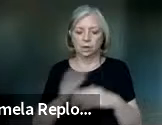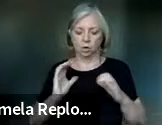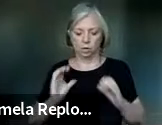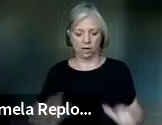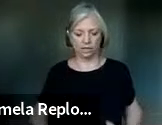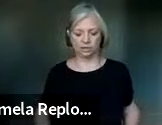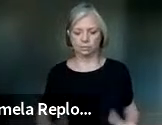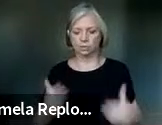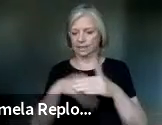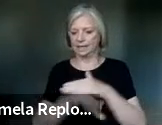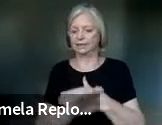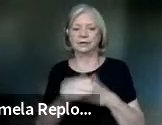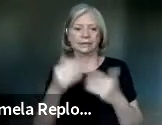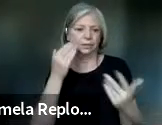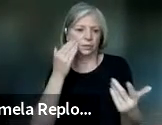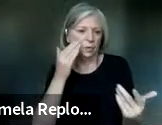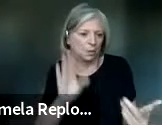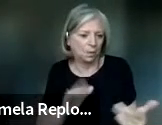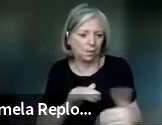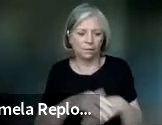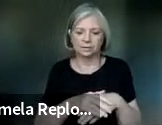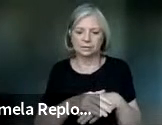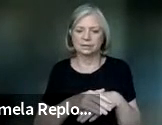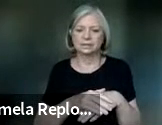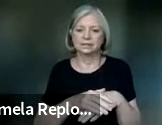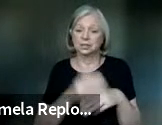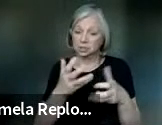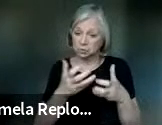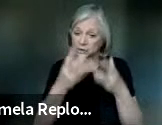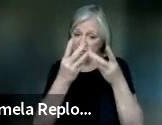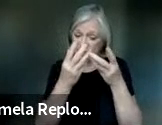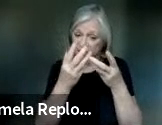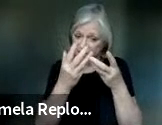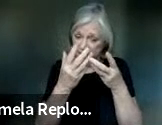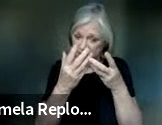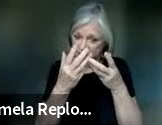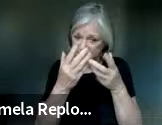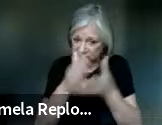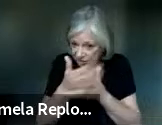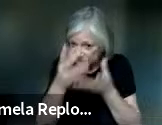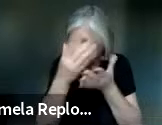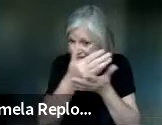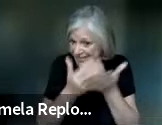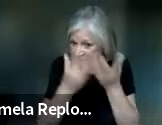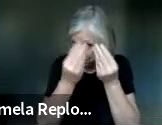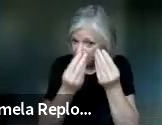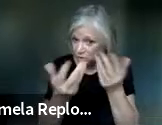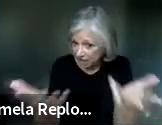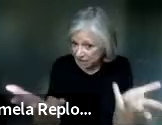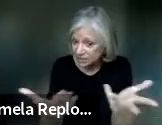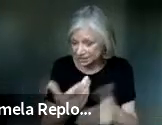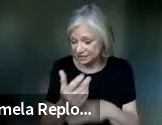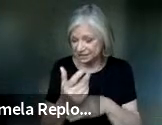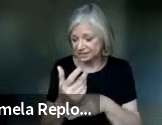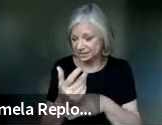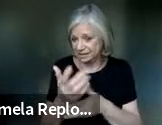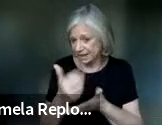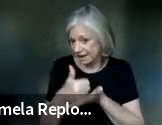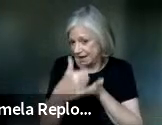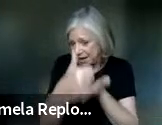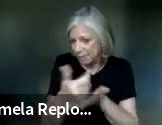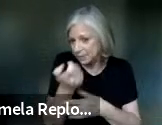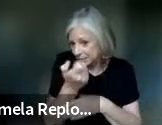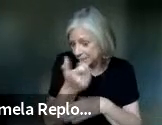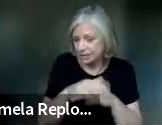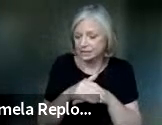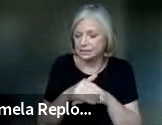any kind of parting thoughts or words of wisdom you want to suggest to our business owners and others out there who are trying to navigate